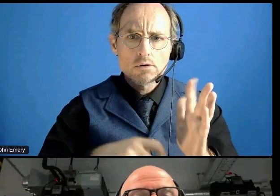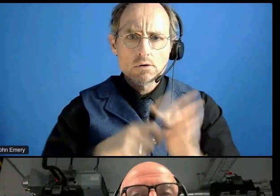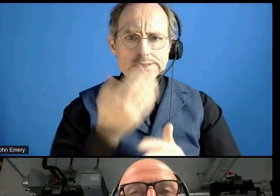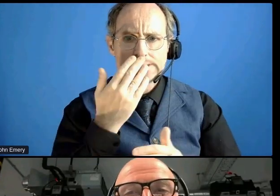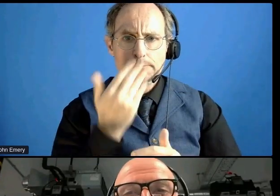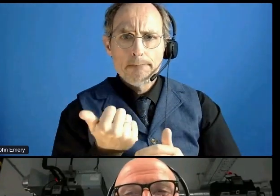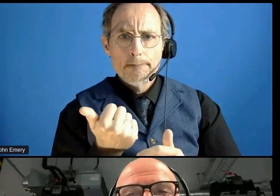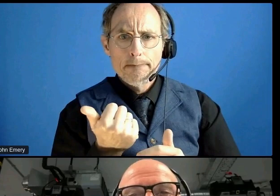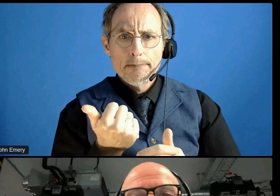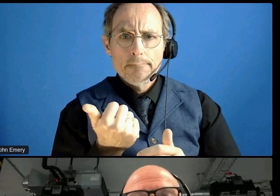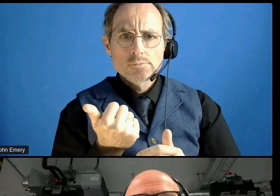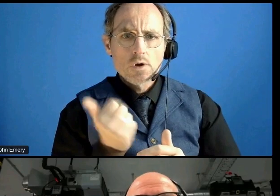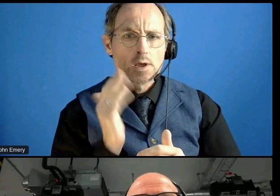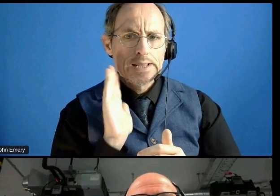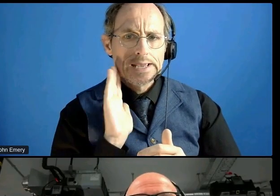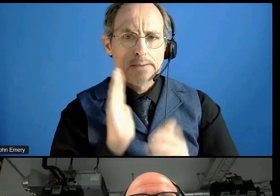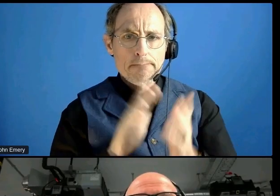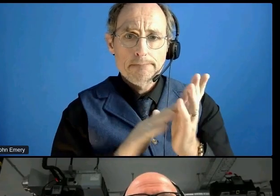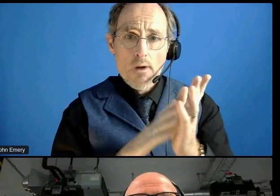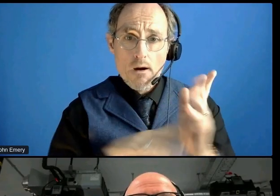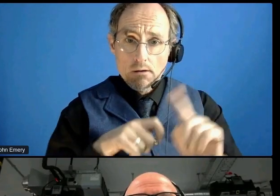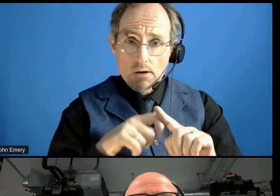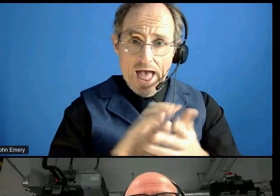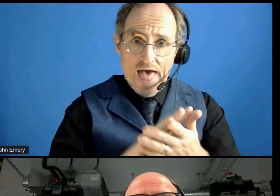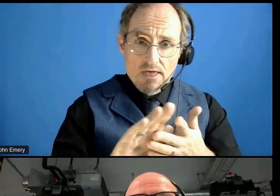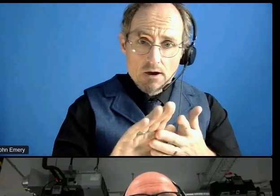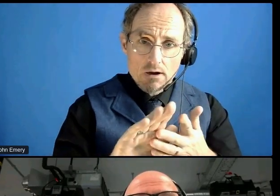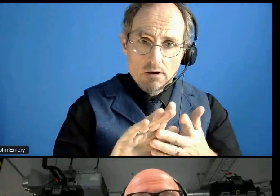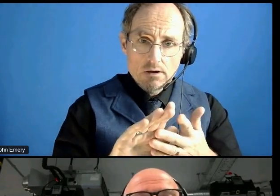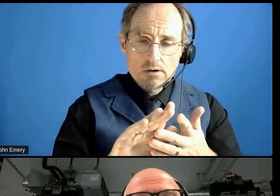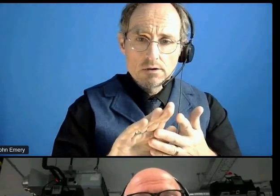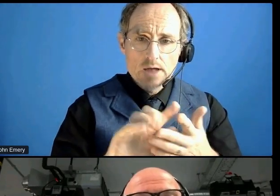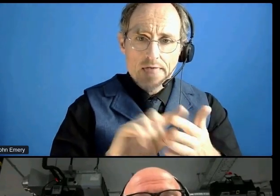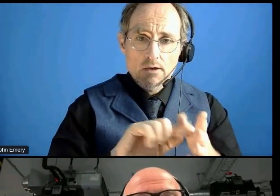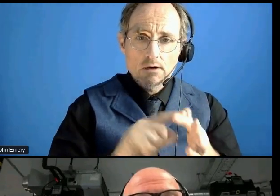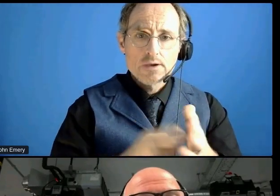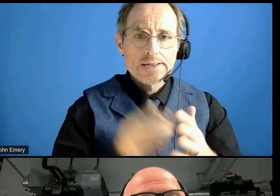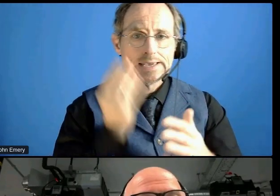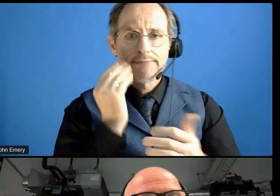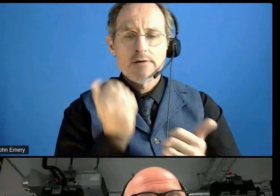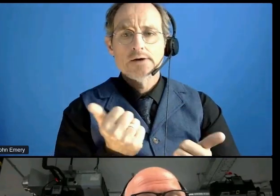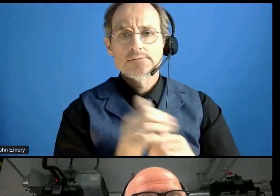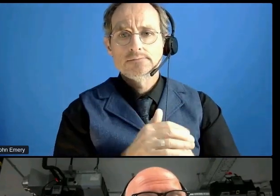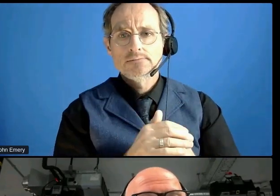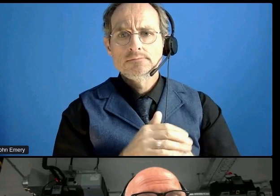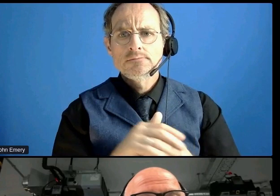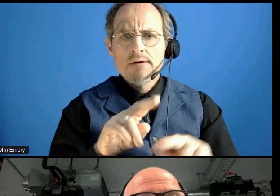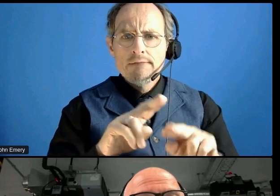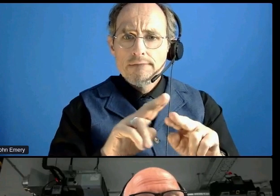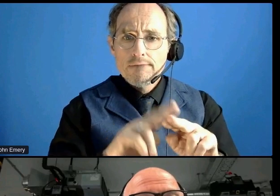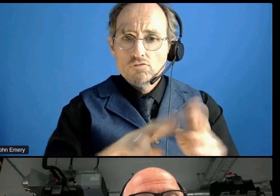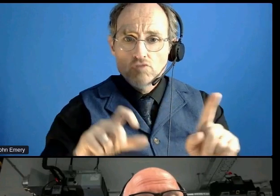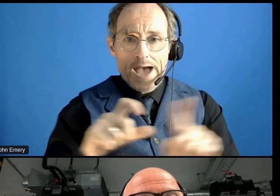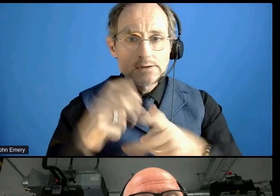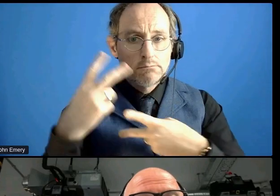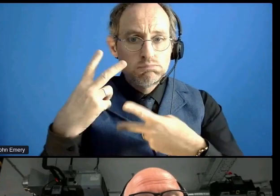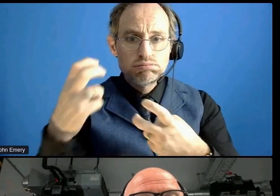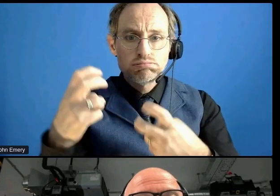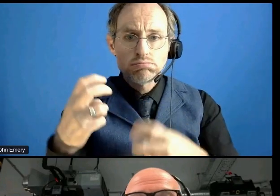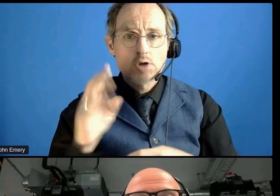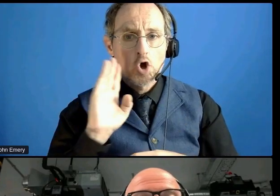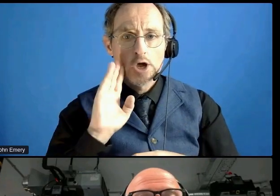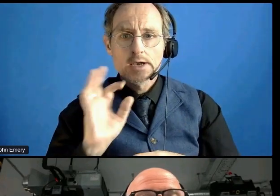what that means to me, but that means a lot to me that we were able to host something there. And